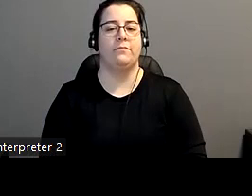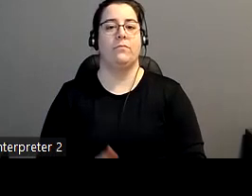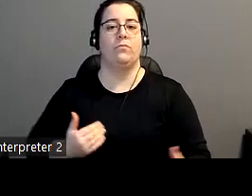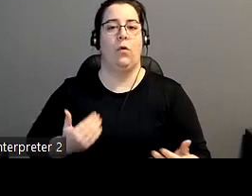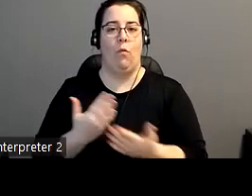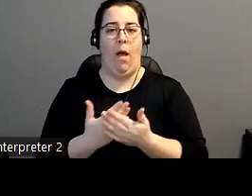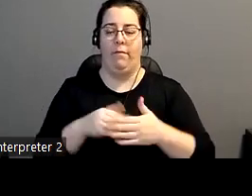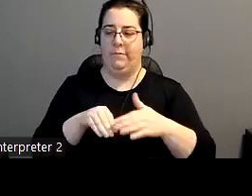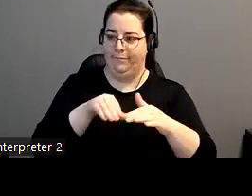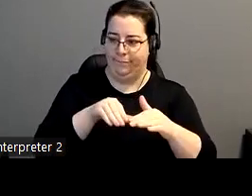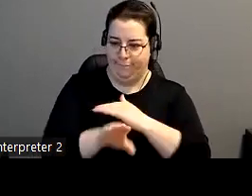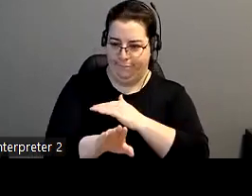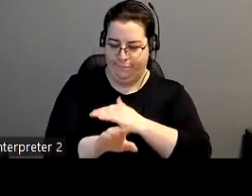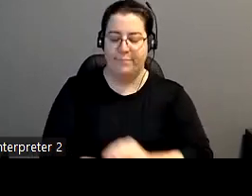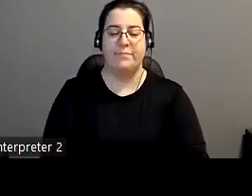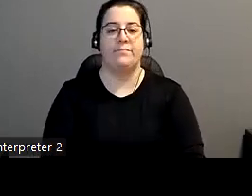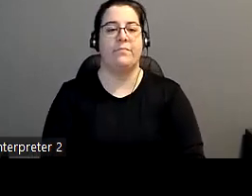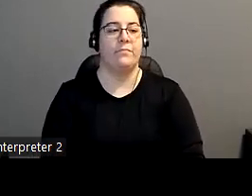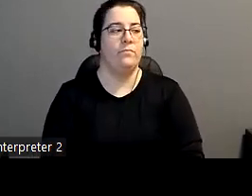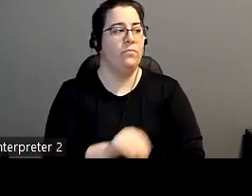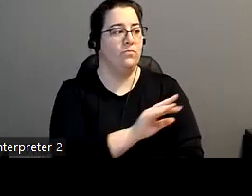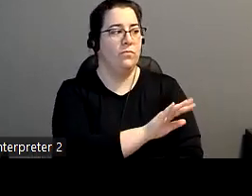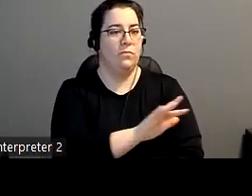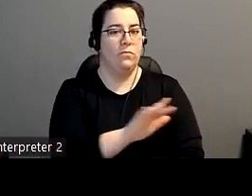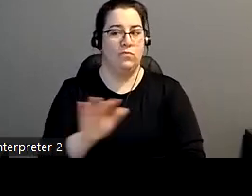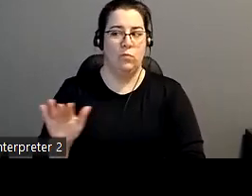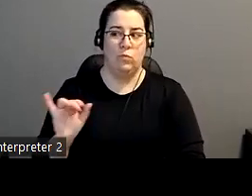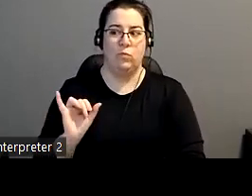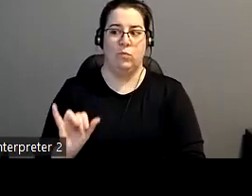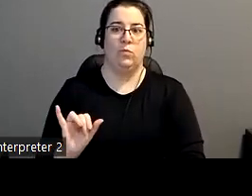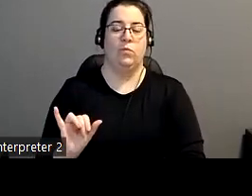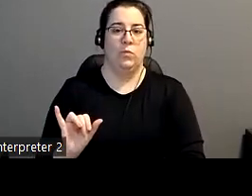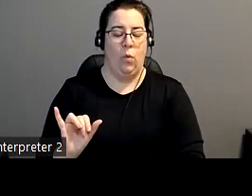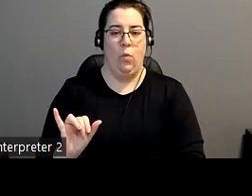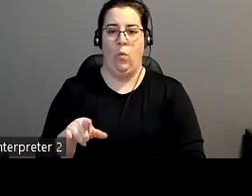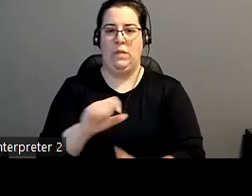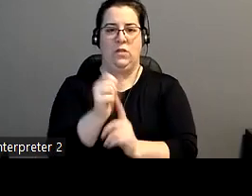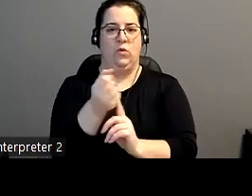home and they find that the situation is immediately unsafe.